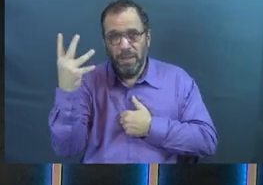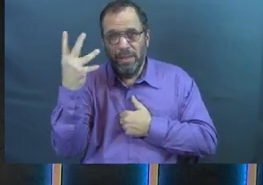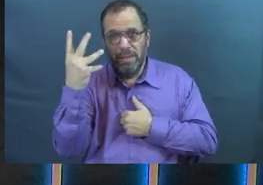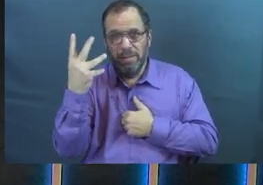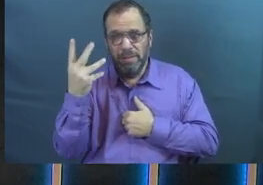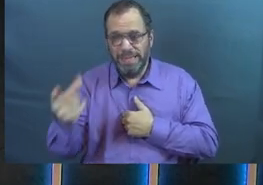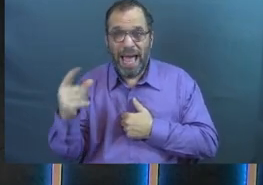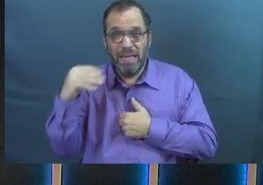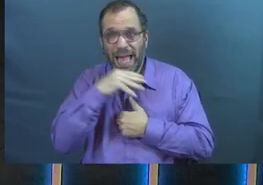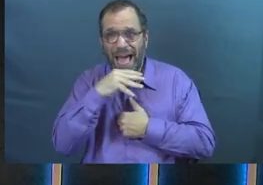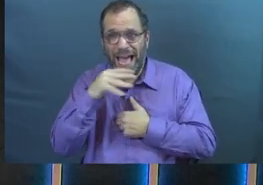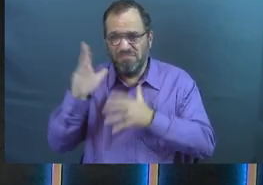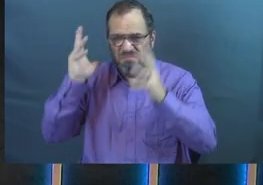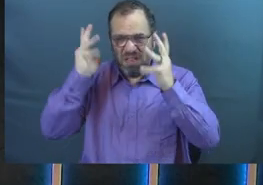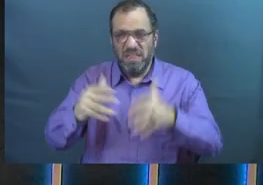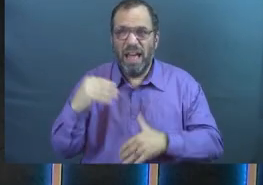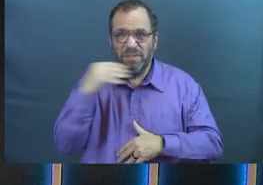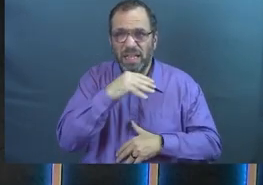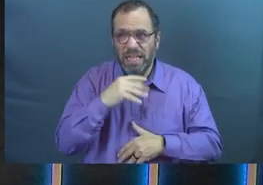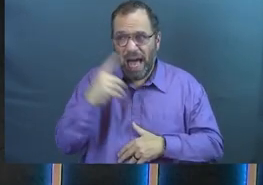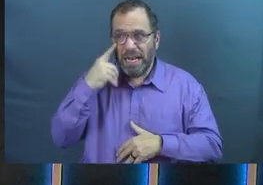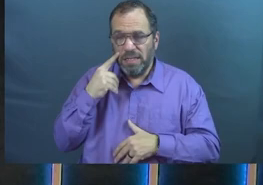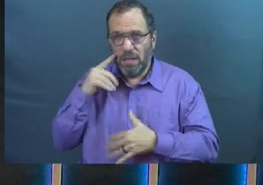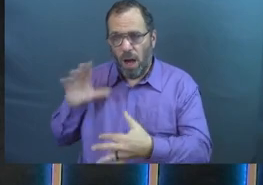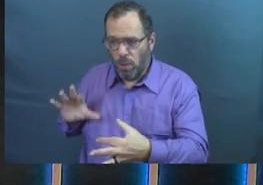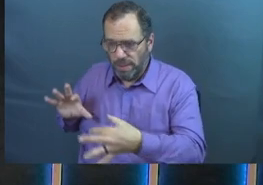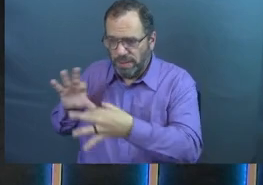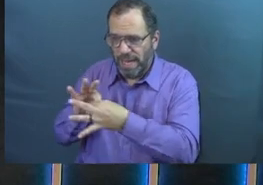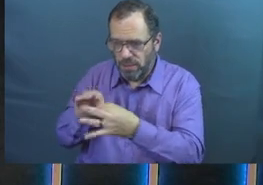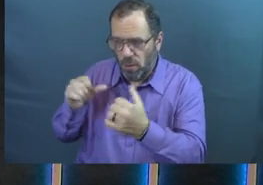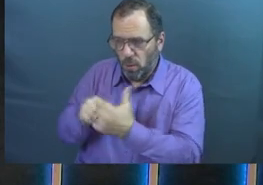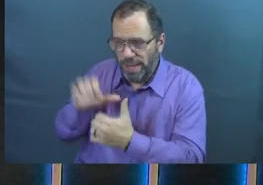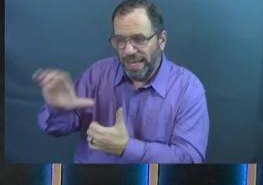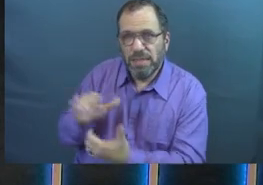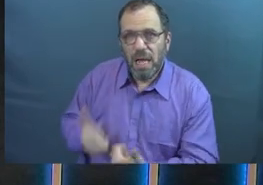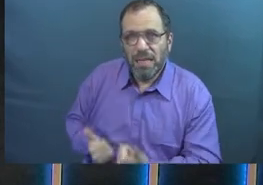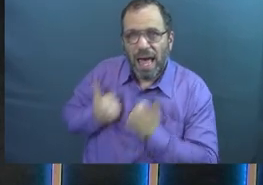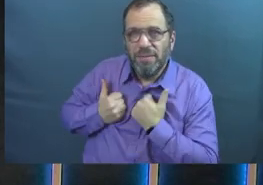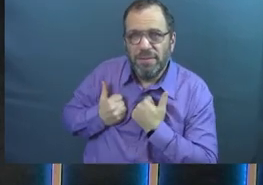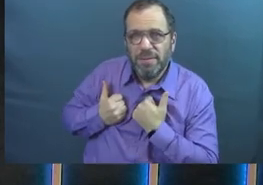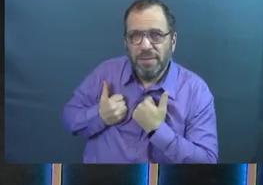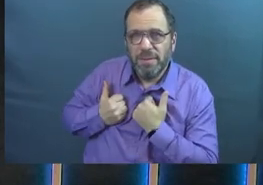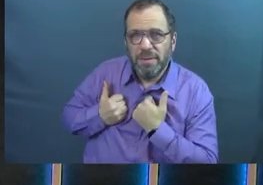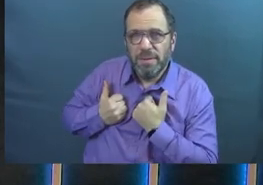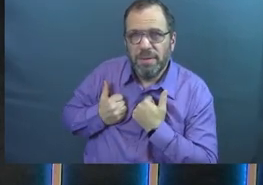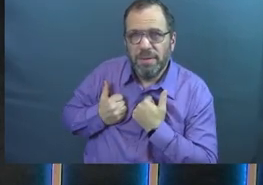that lie himself. And I saw restoration and redemption come into his life.